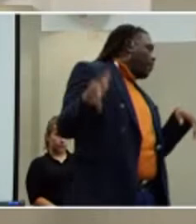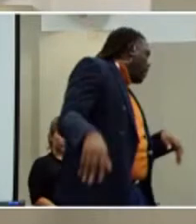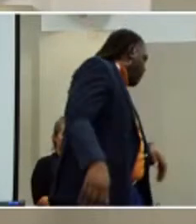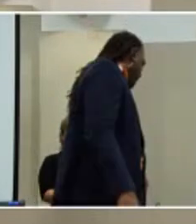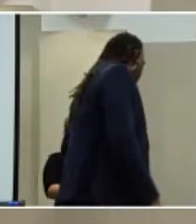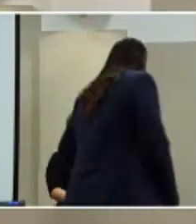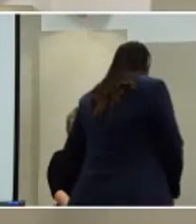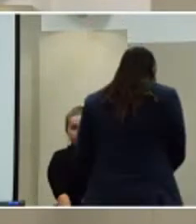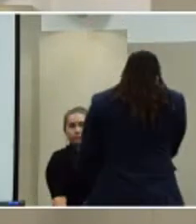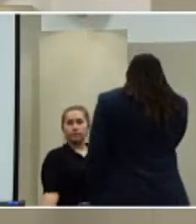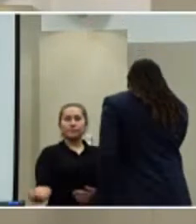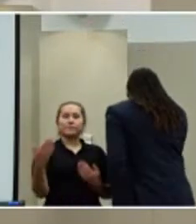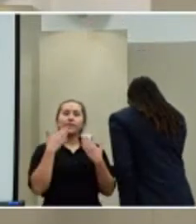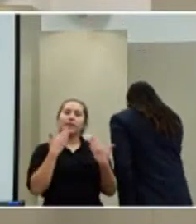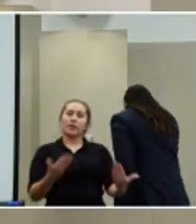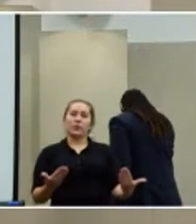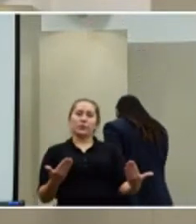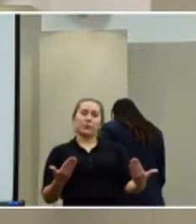Thank you.